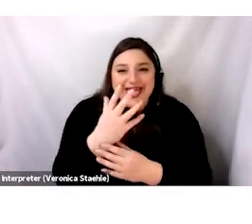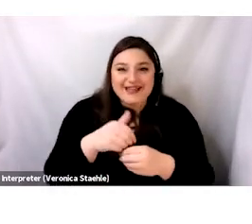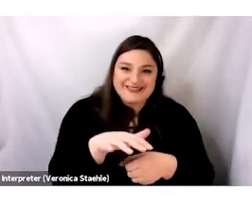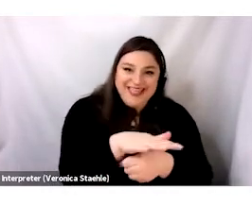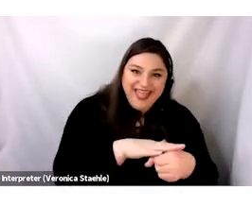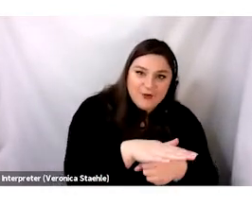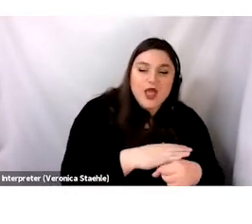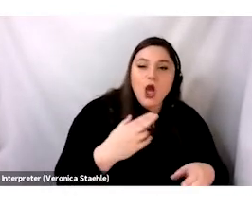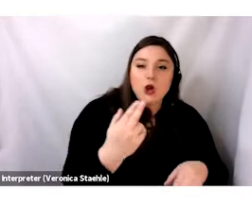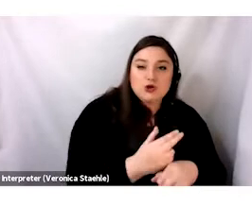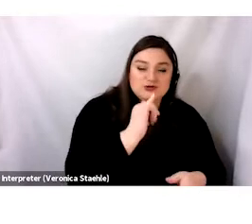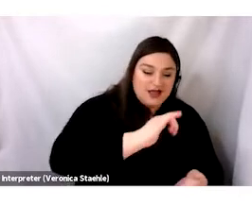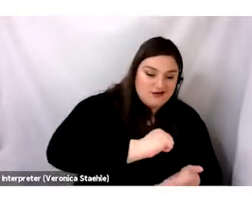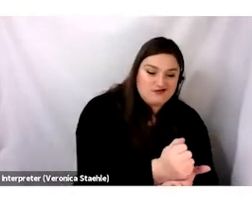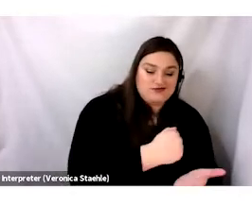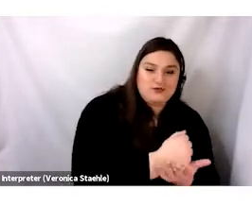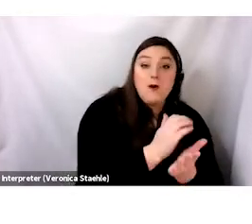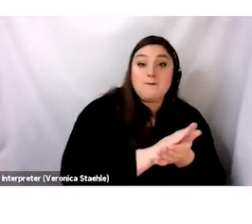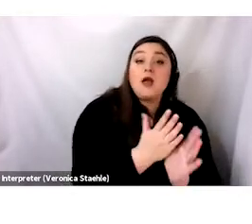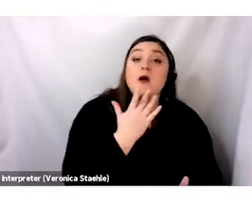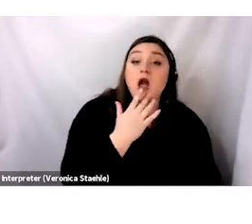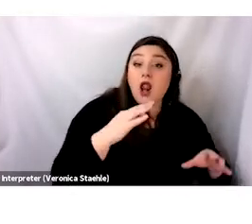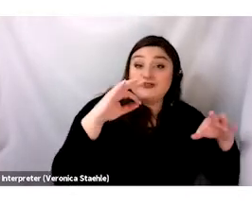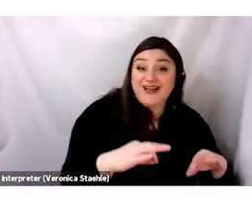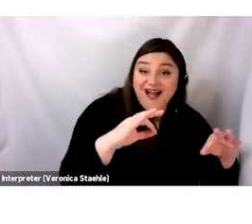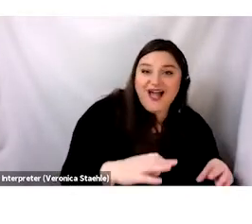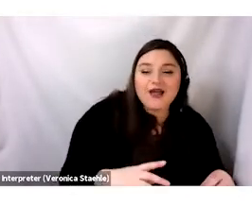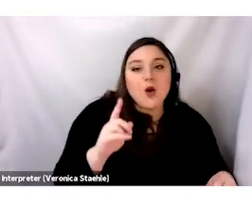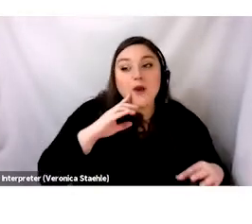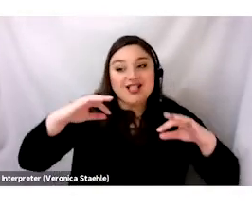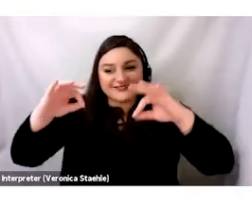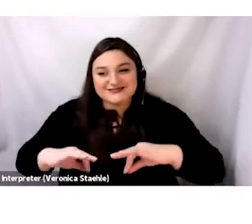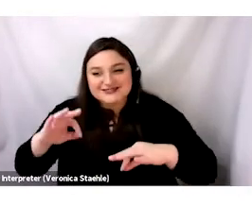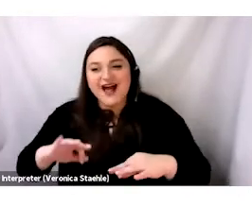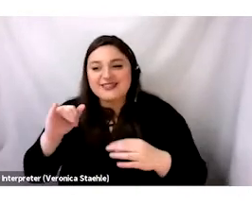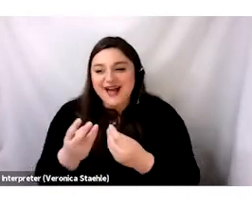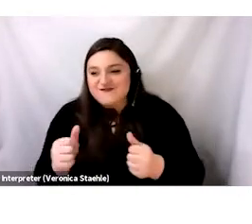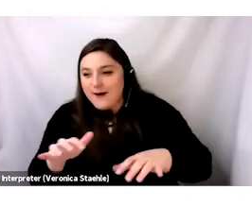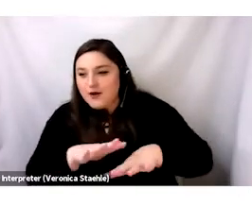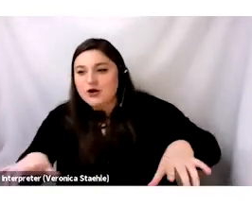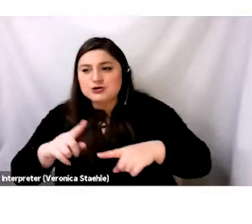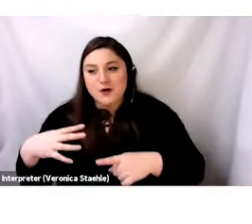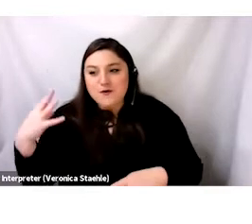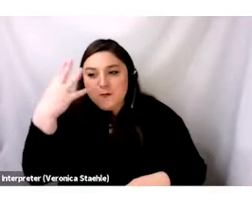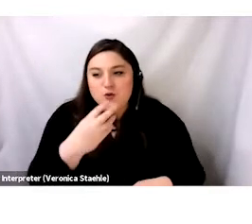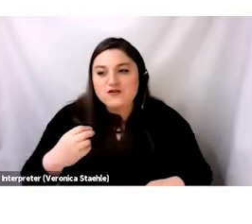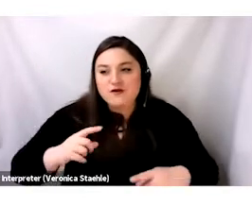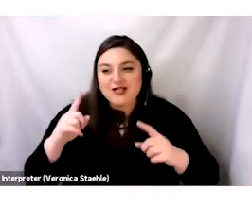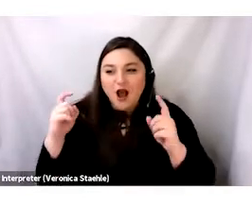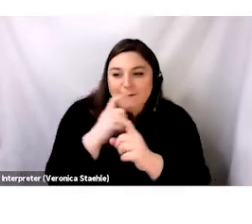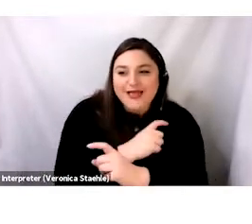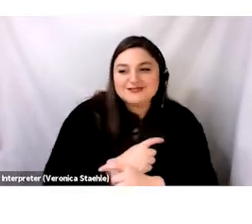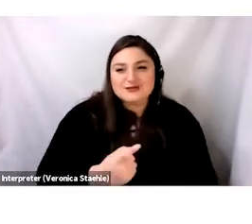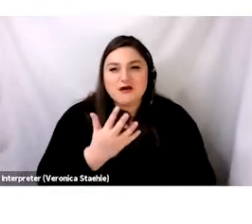natural fibers, to dye the cotton cloth and create intricate colors, but also they're wefting and weaving in